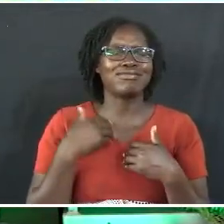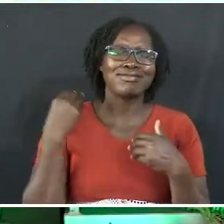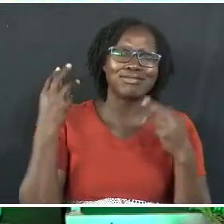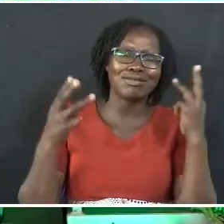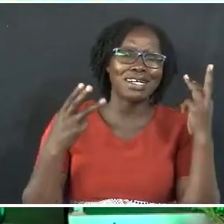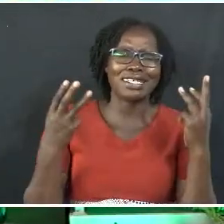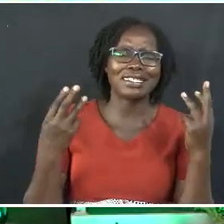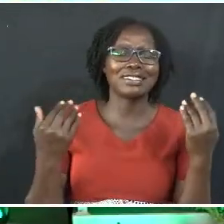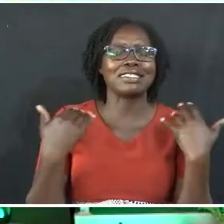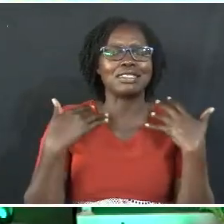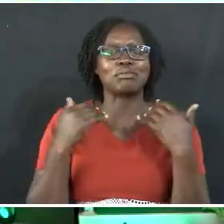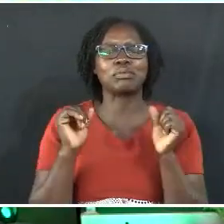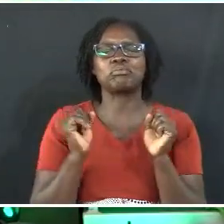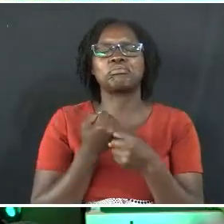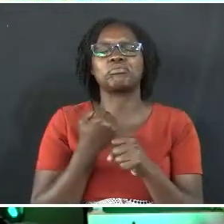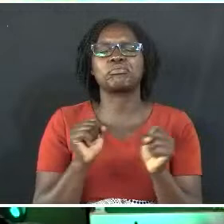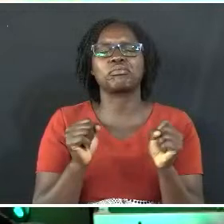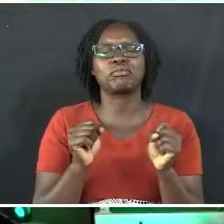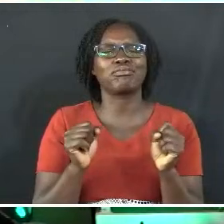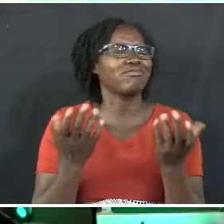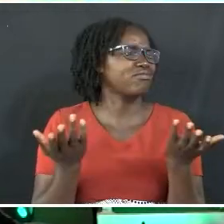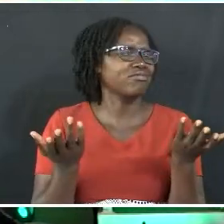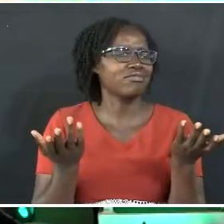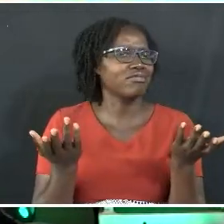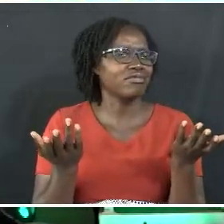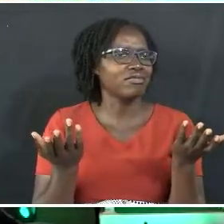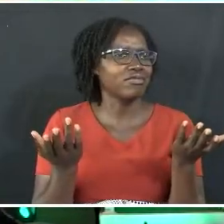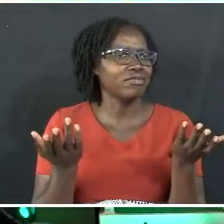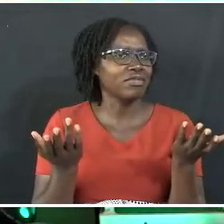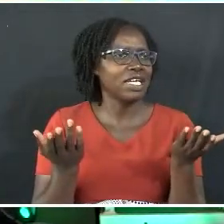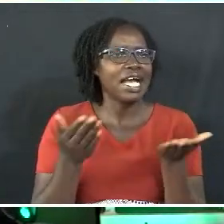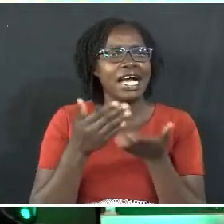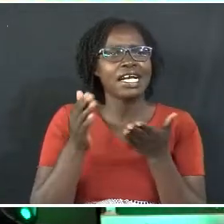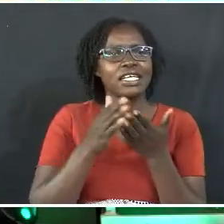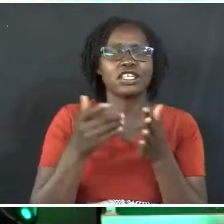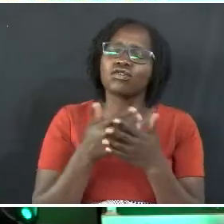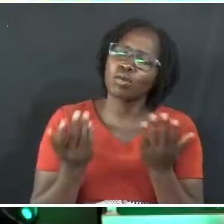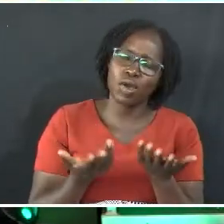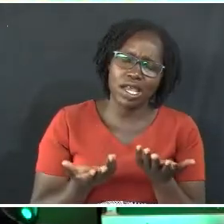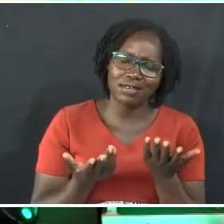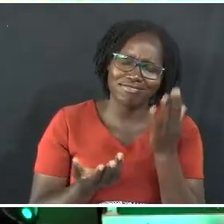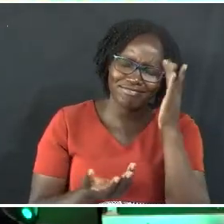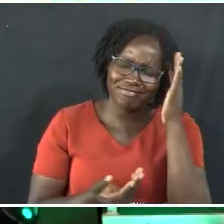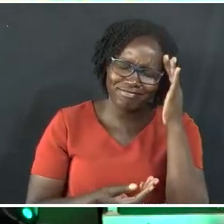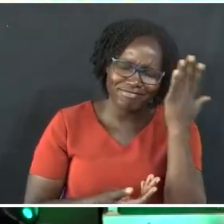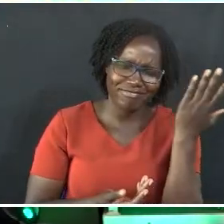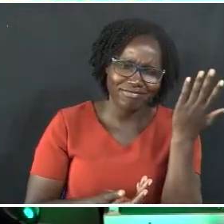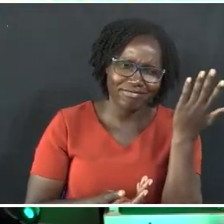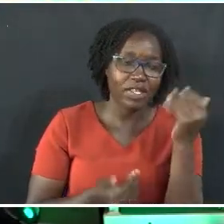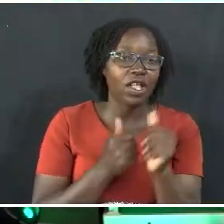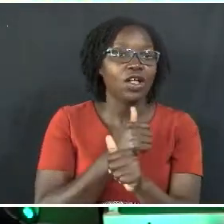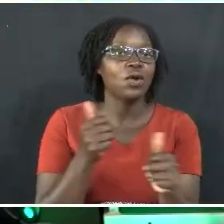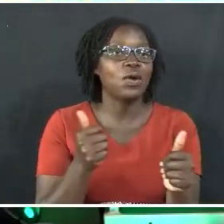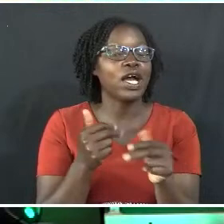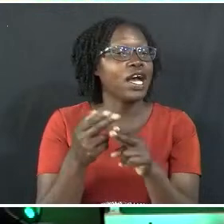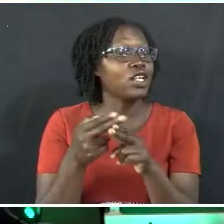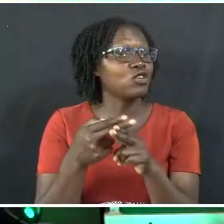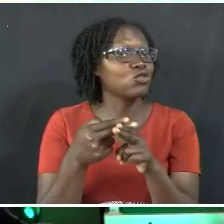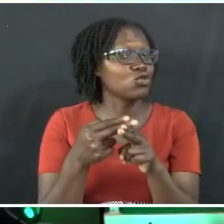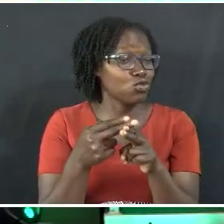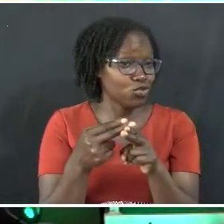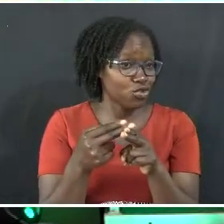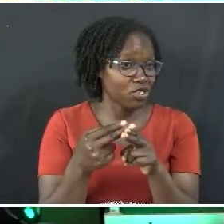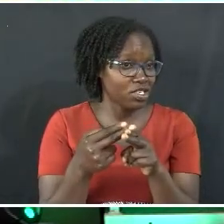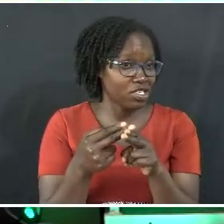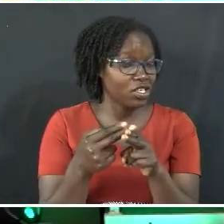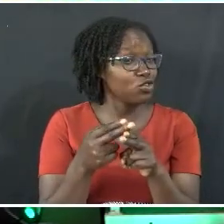nights. Where is the rent coming from? Well, soon and very soon,